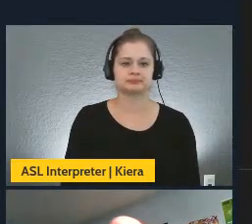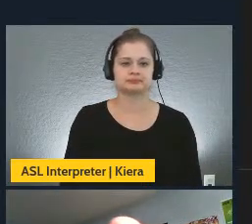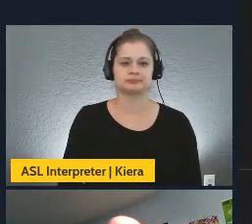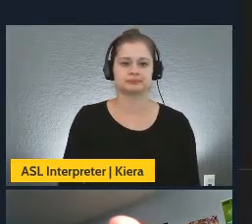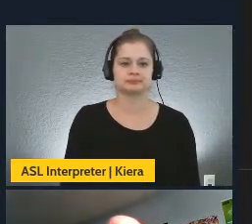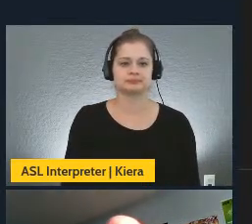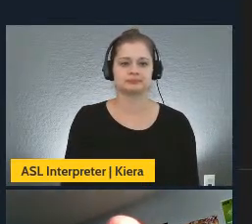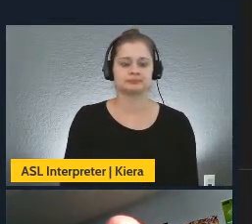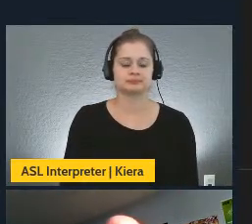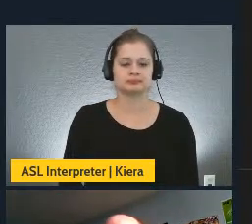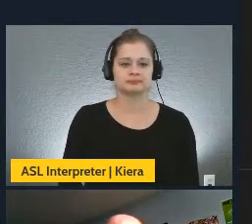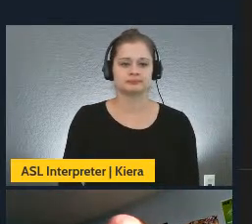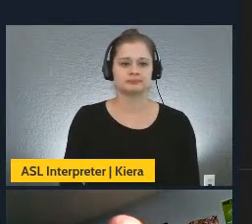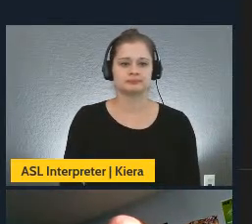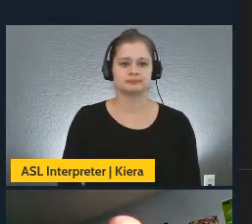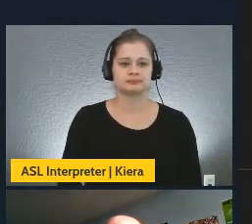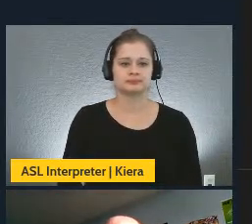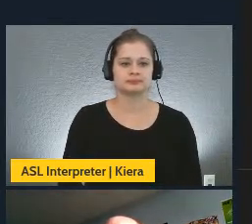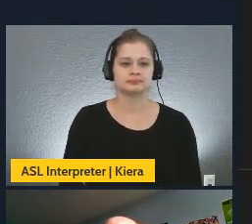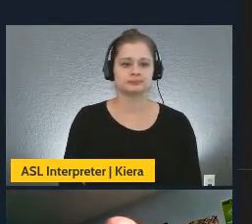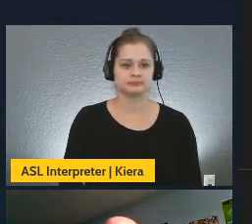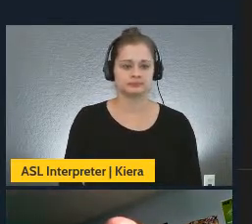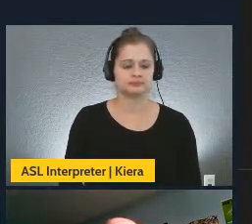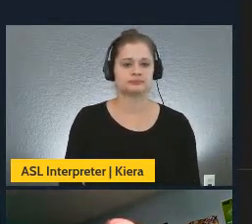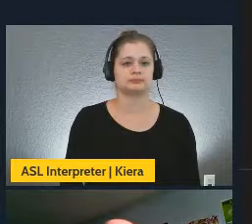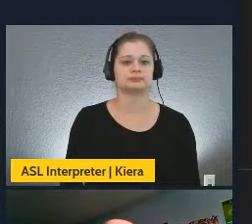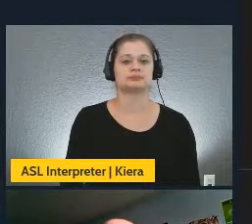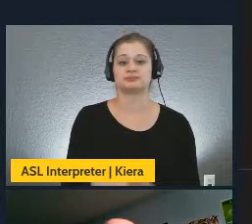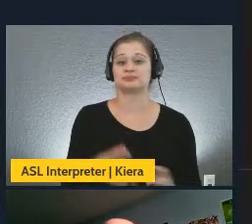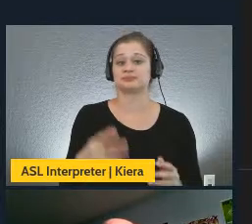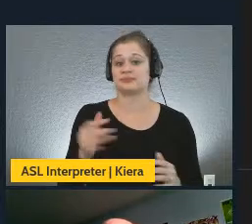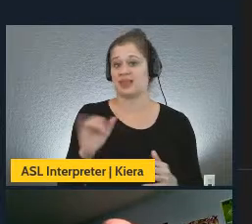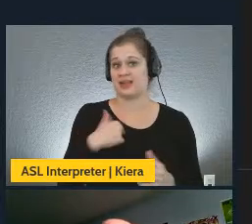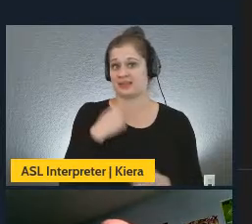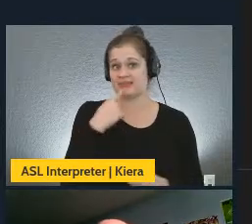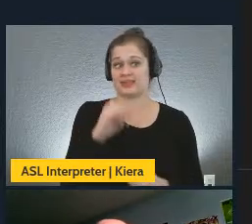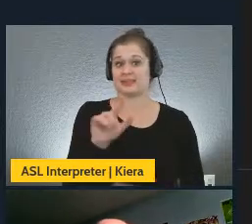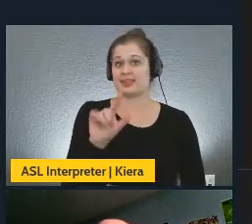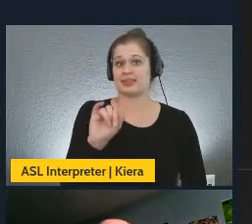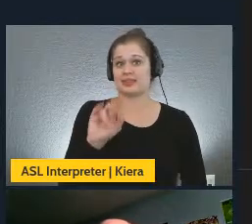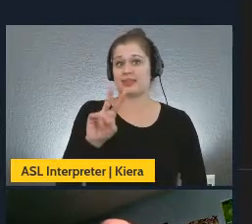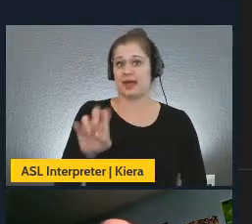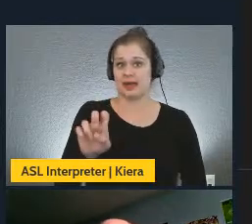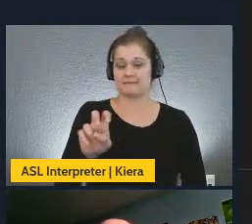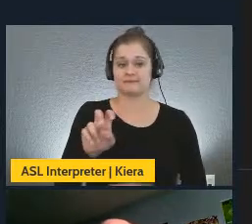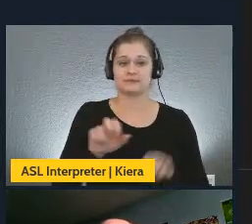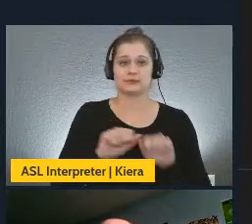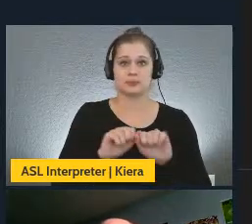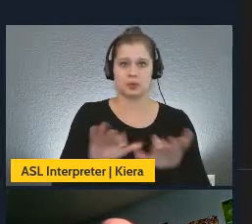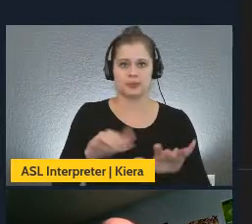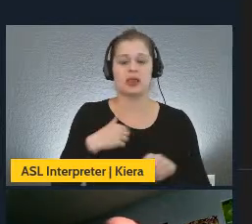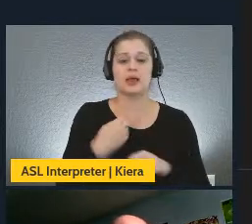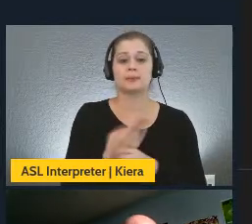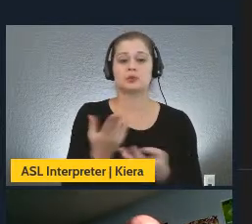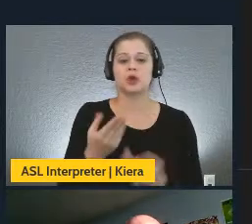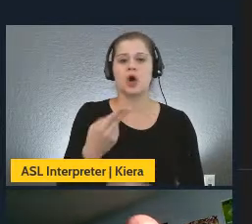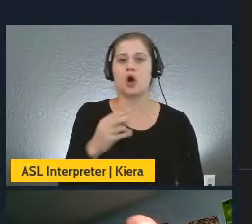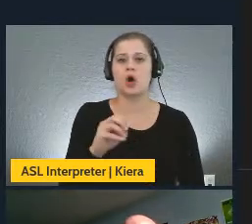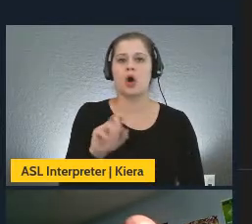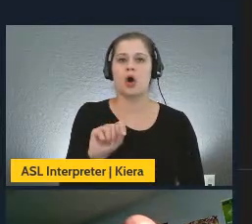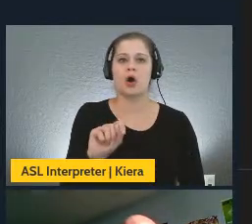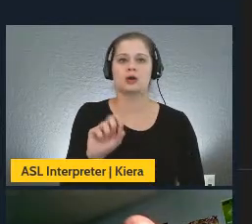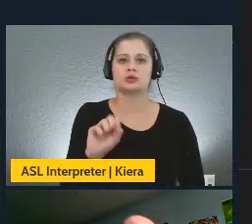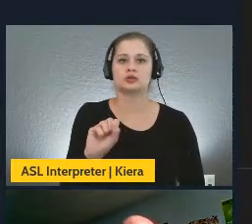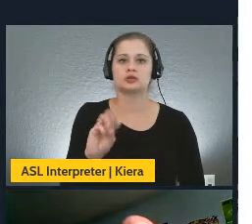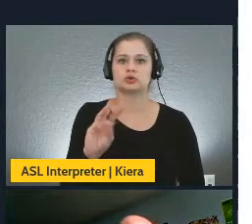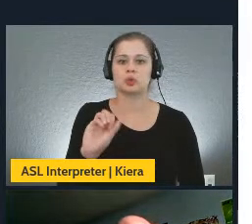So this is, as I said, a live deployment. And I'm using the hot swap